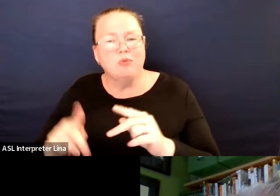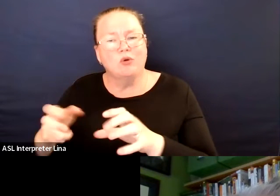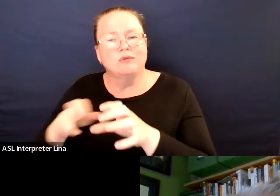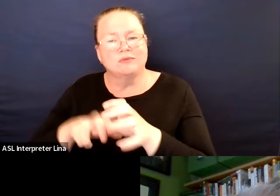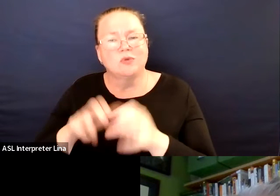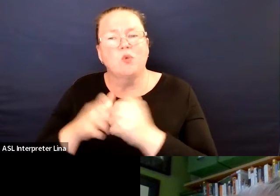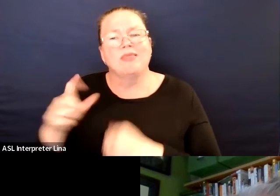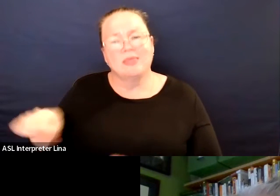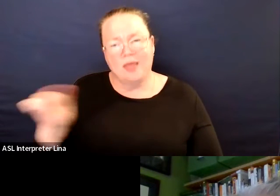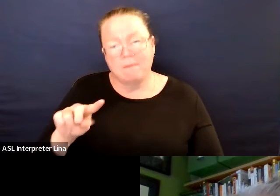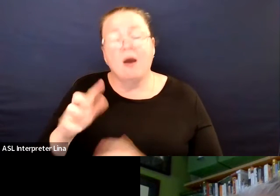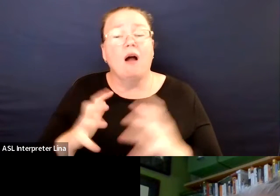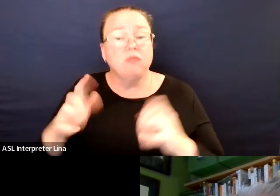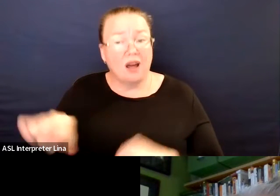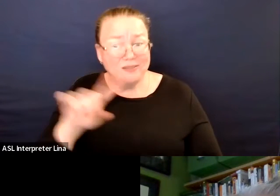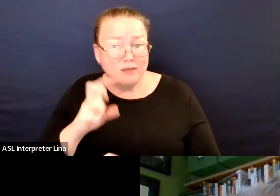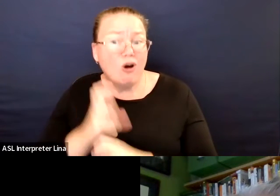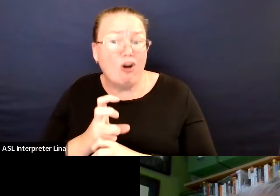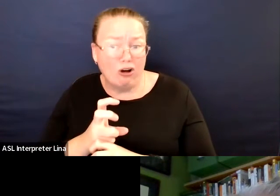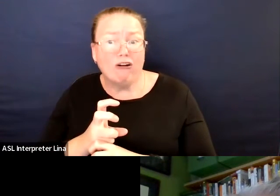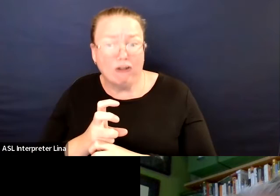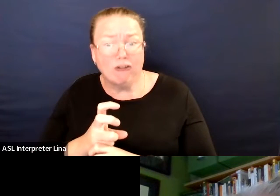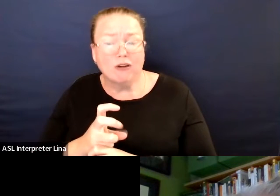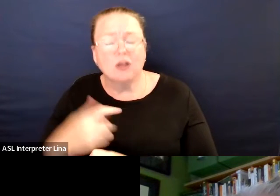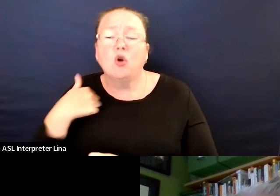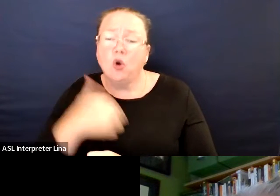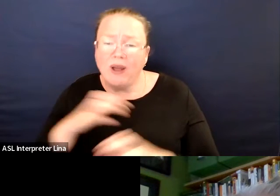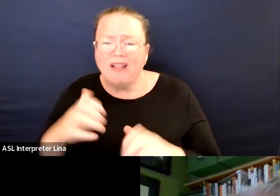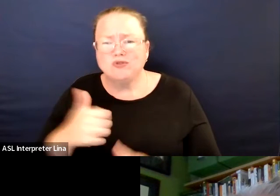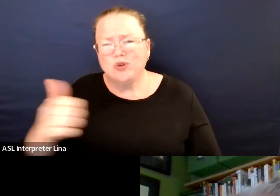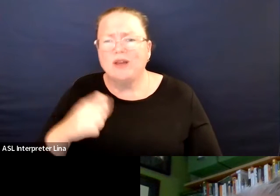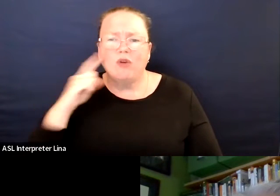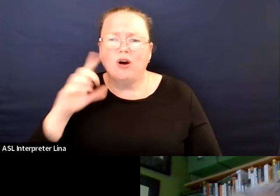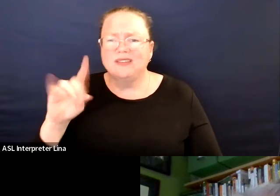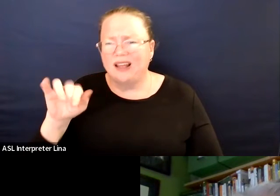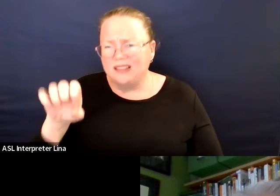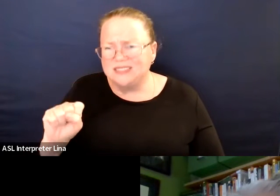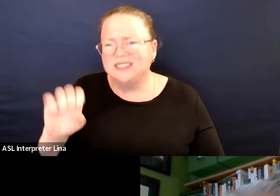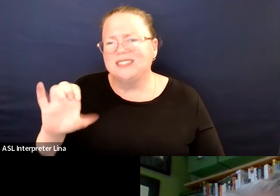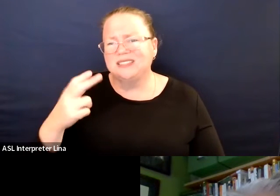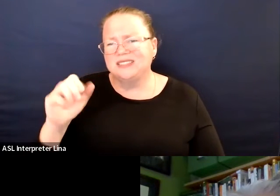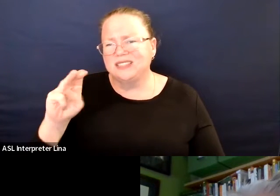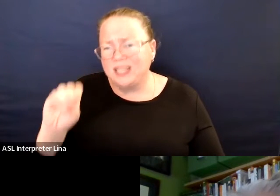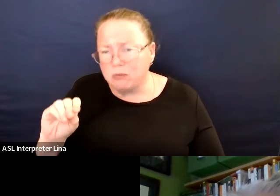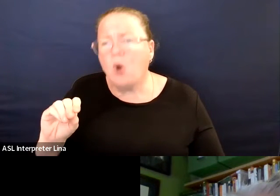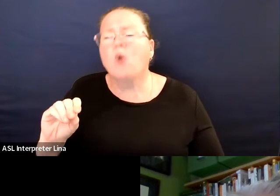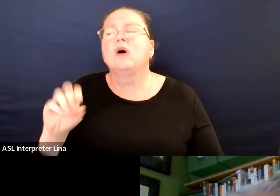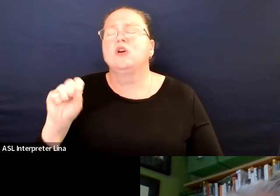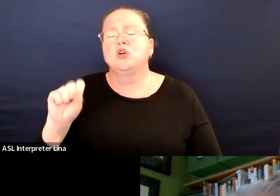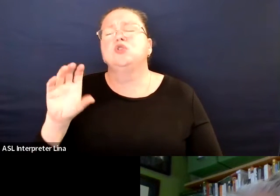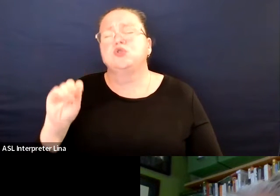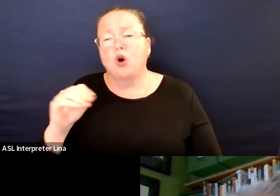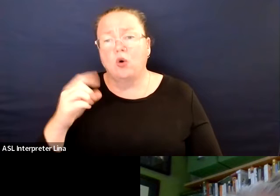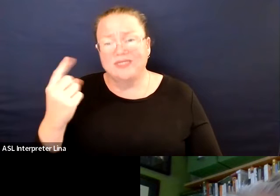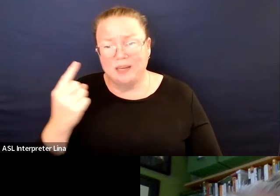to. A lot of them it's difficult for. We do a lot of trips for dialysis, chemotherapy and stuff. So one